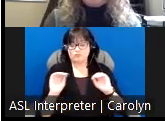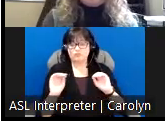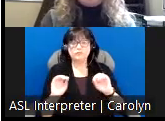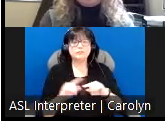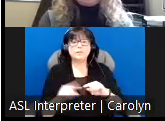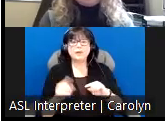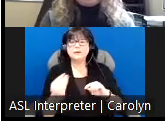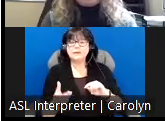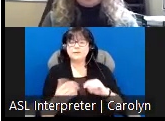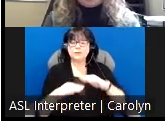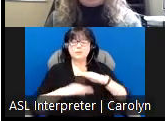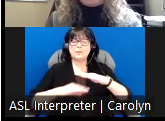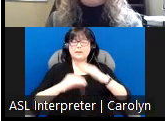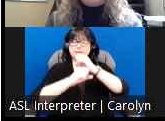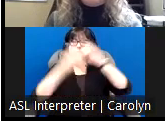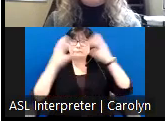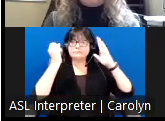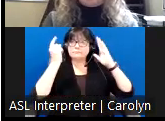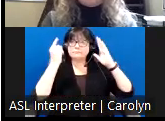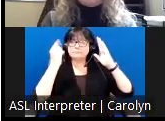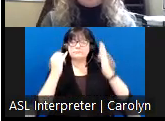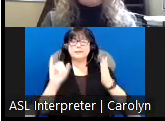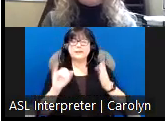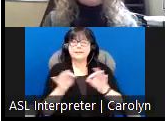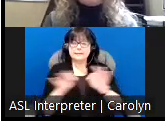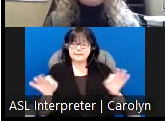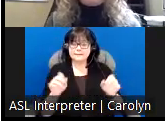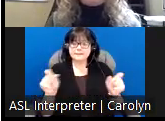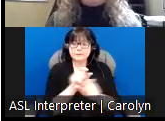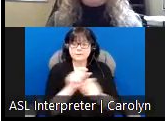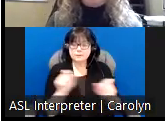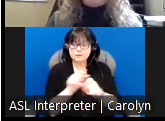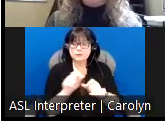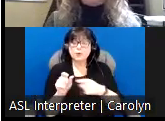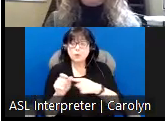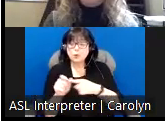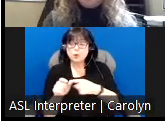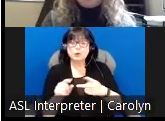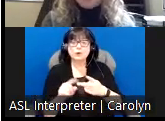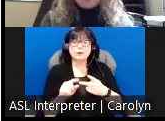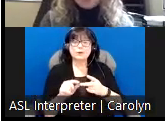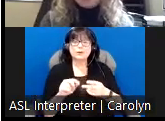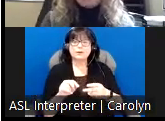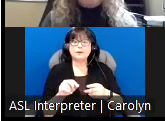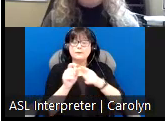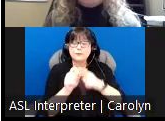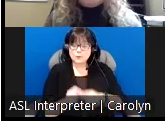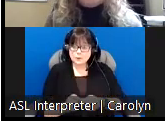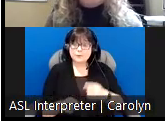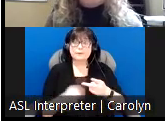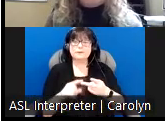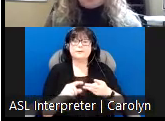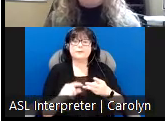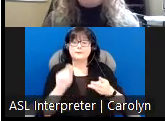the student's skills. So it does look at word order and sentence structure, vocabulary, grammar, and punctuation. In this case,